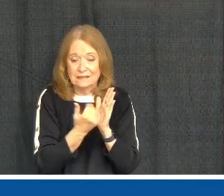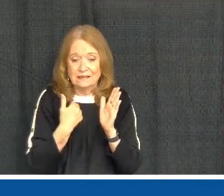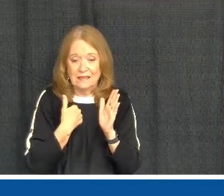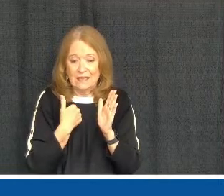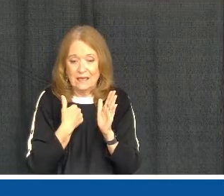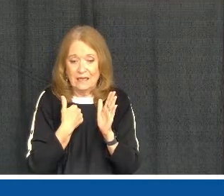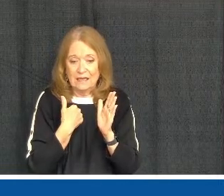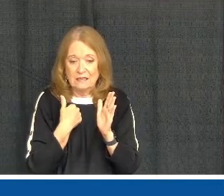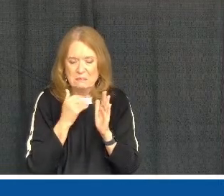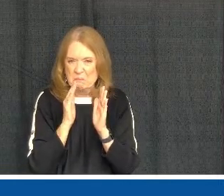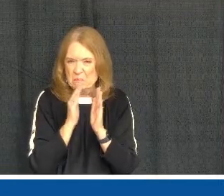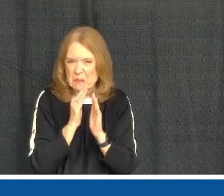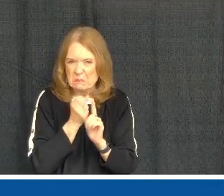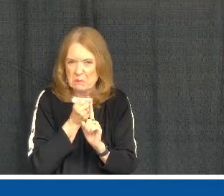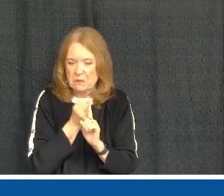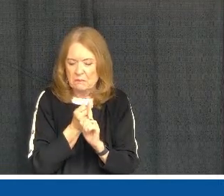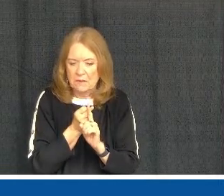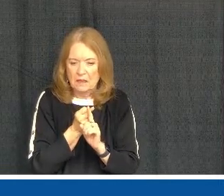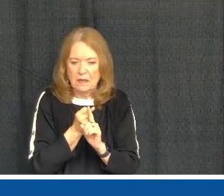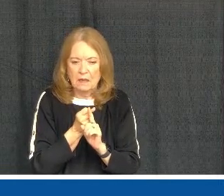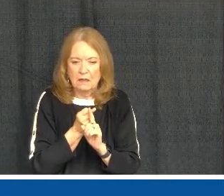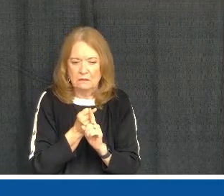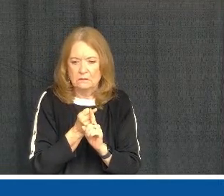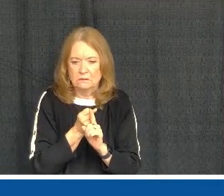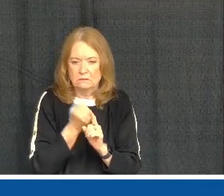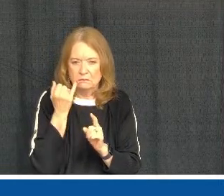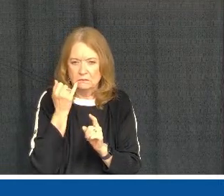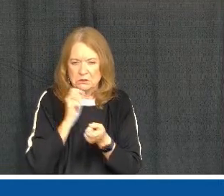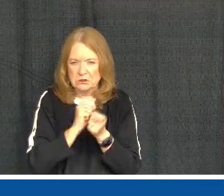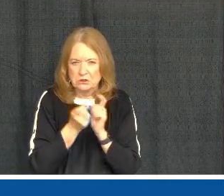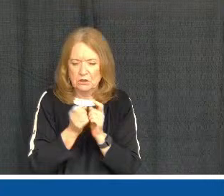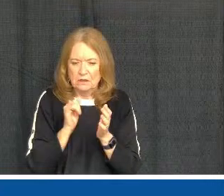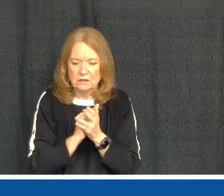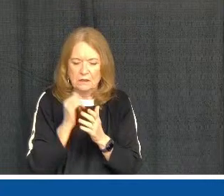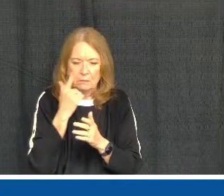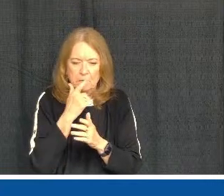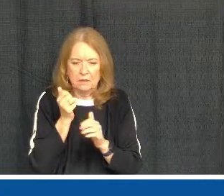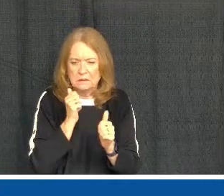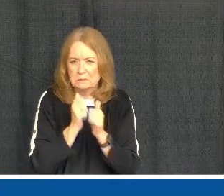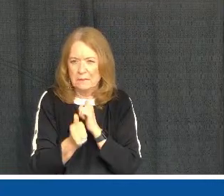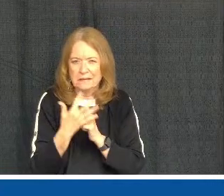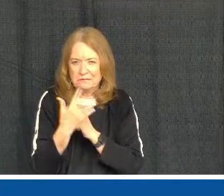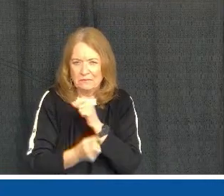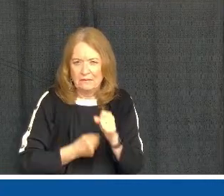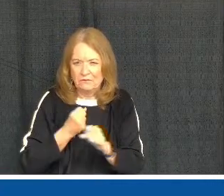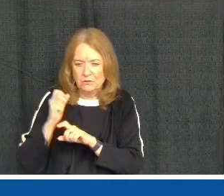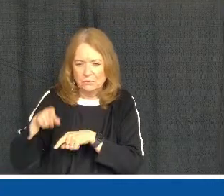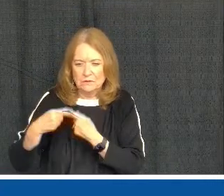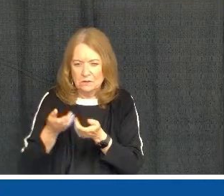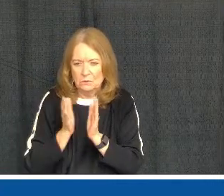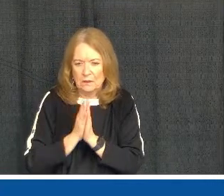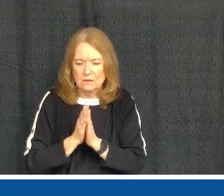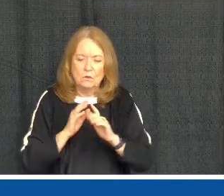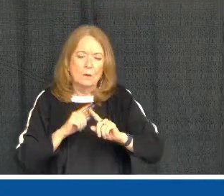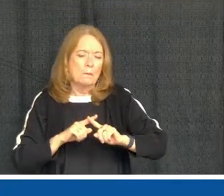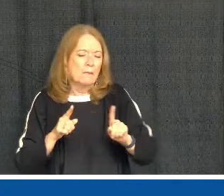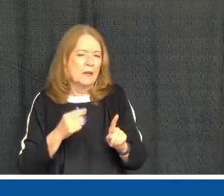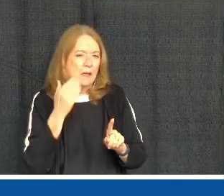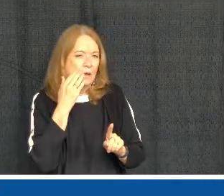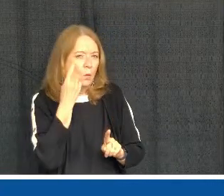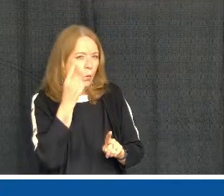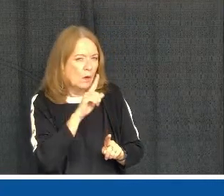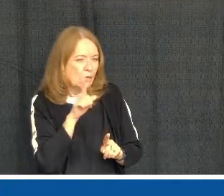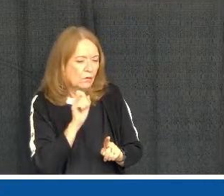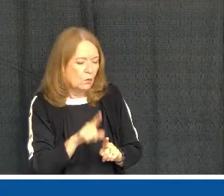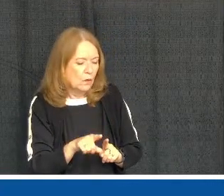minimal impact at this point because we are 5 years past where we first asked for it. But I know one of the questions